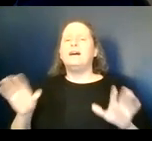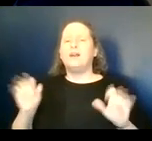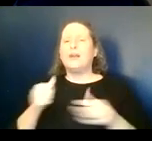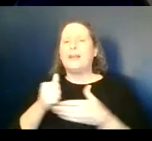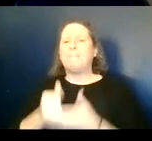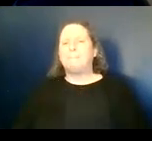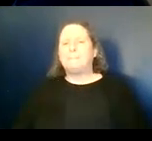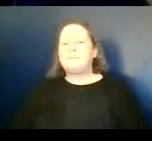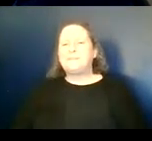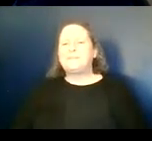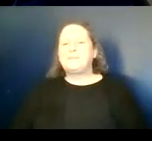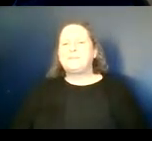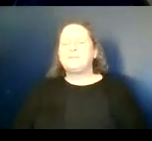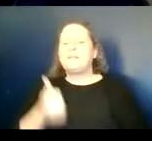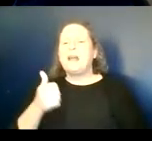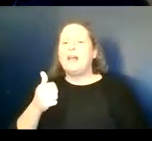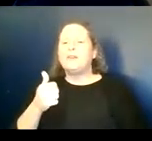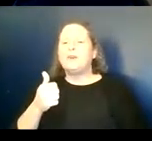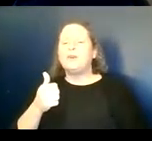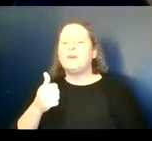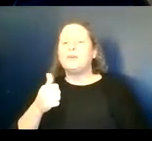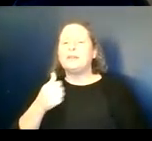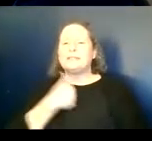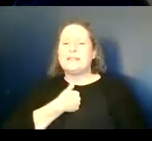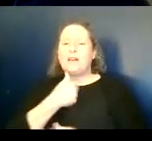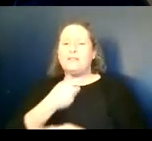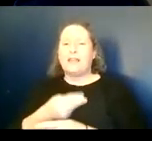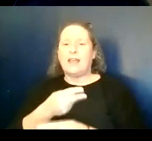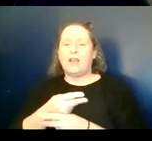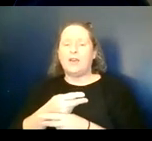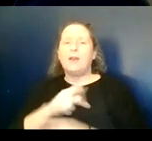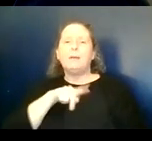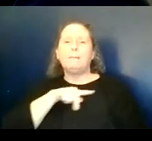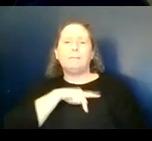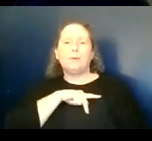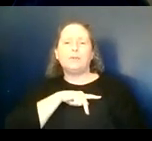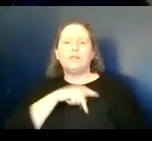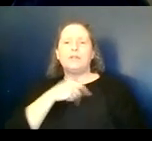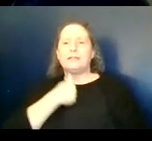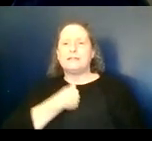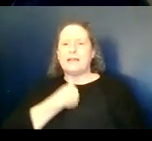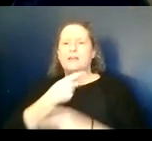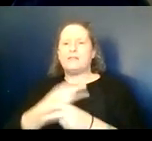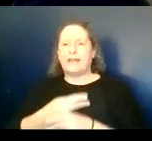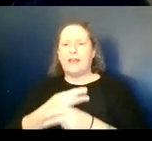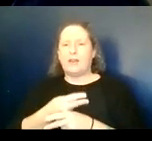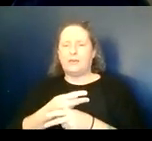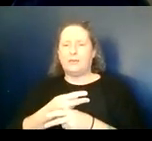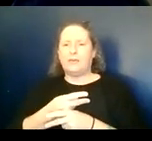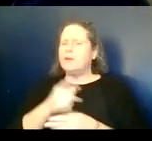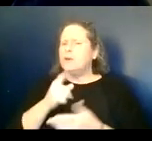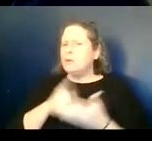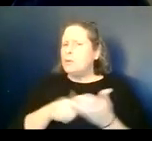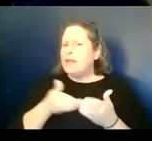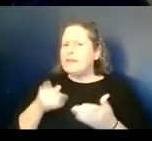Another form of self-care you can do is what we call personal self-care. What are the things that